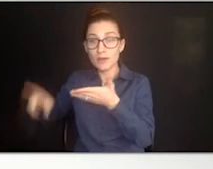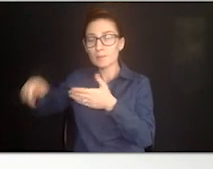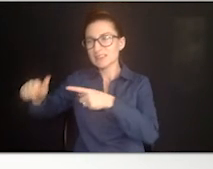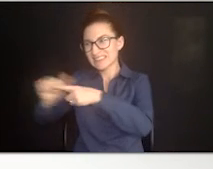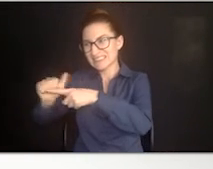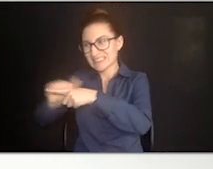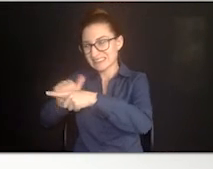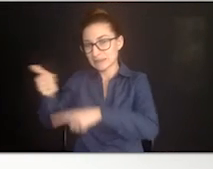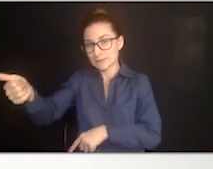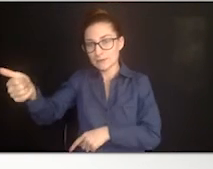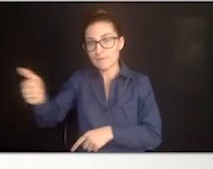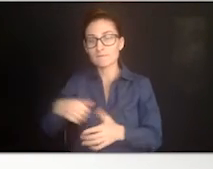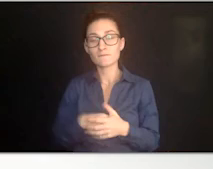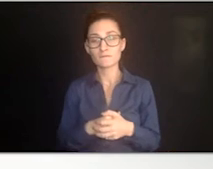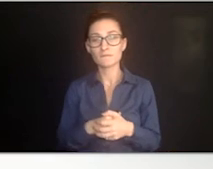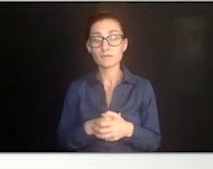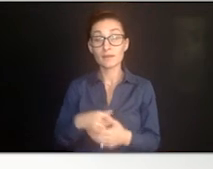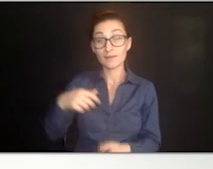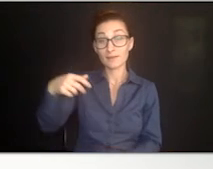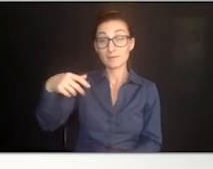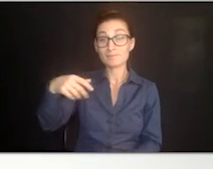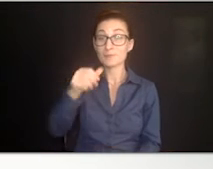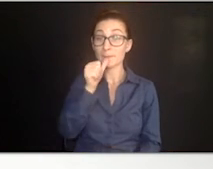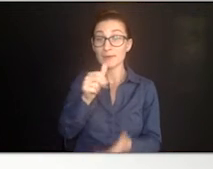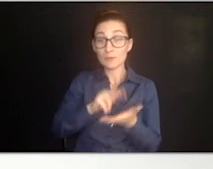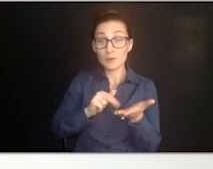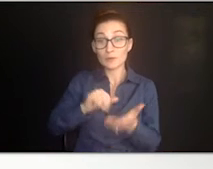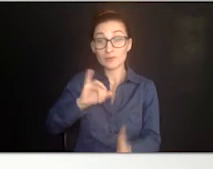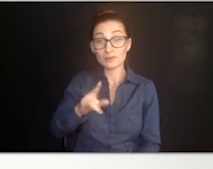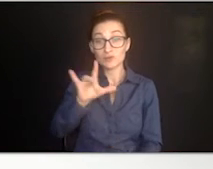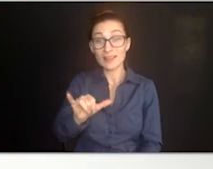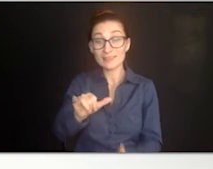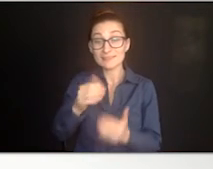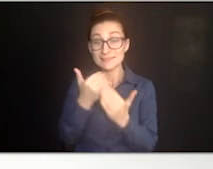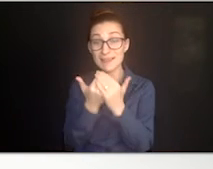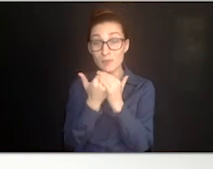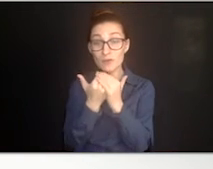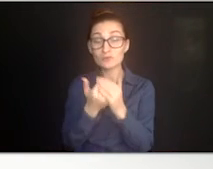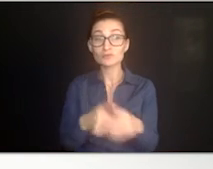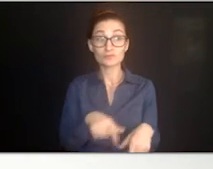butter and jelly sandwich, they've probably seen that process happen